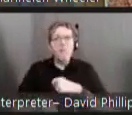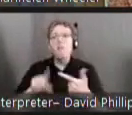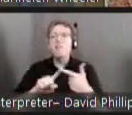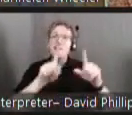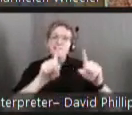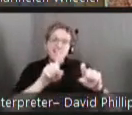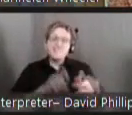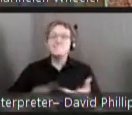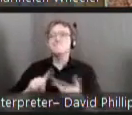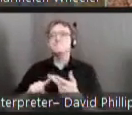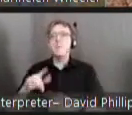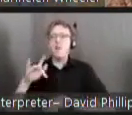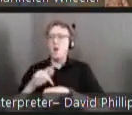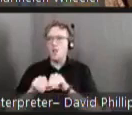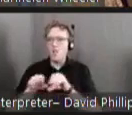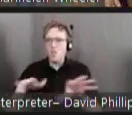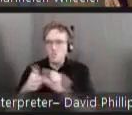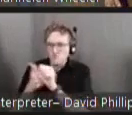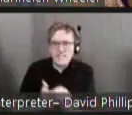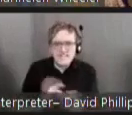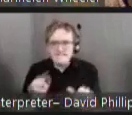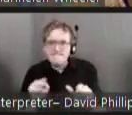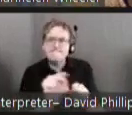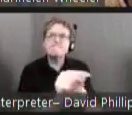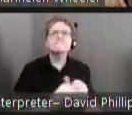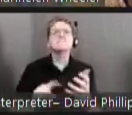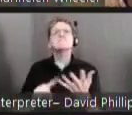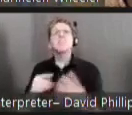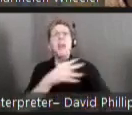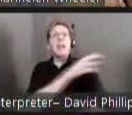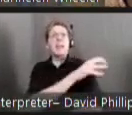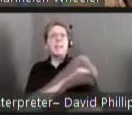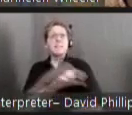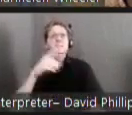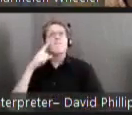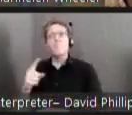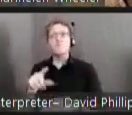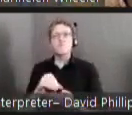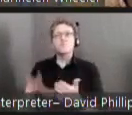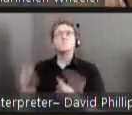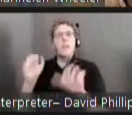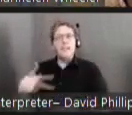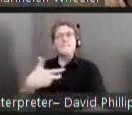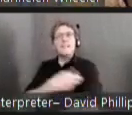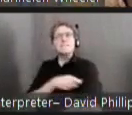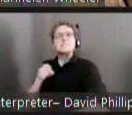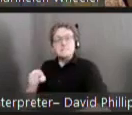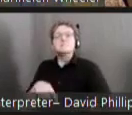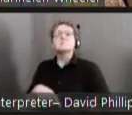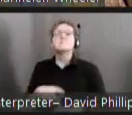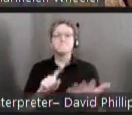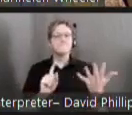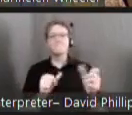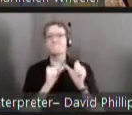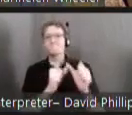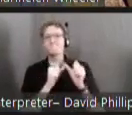tracing, hosting clinics in the schools for those students that are eligible, and just continuing with the COVID-19 related efforts just like we did